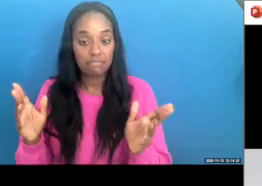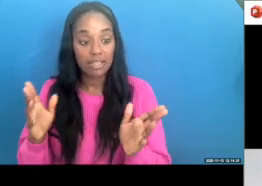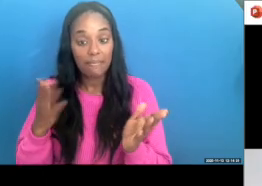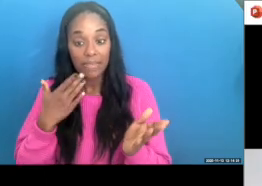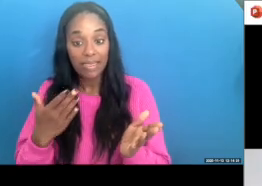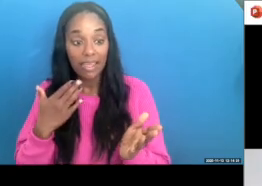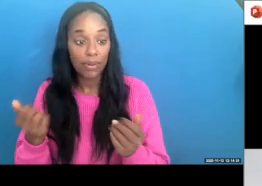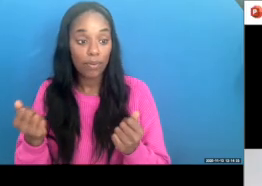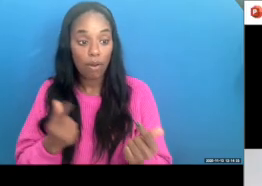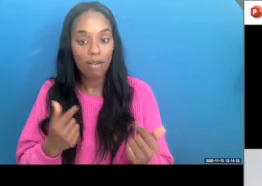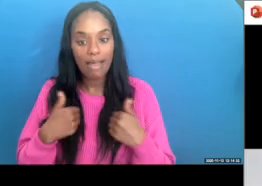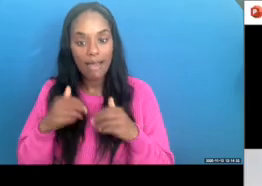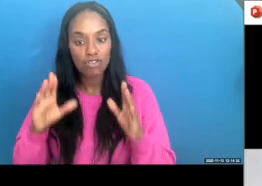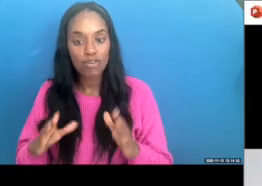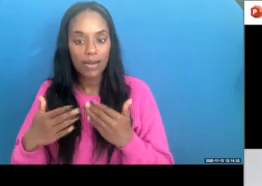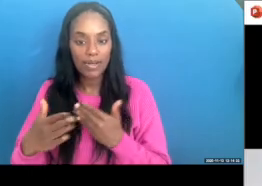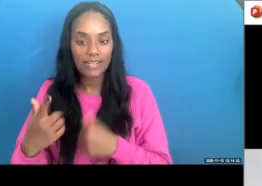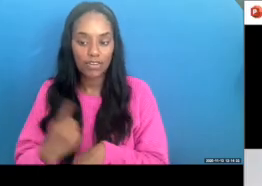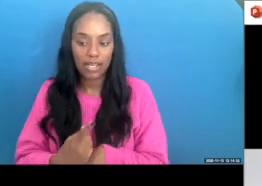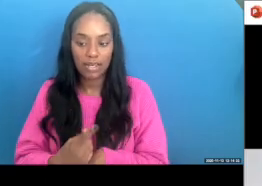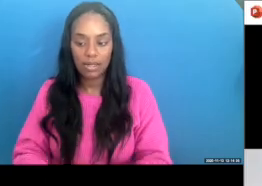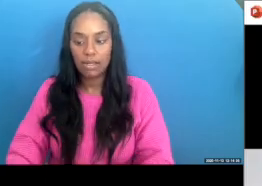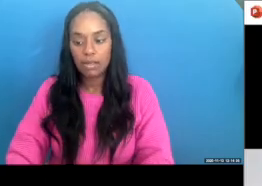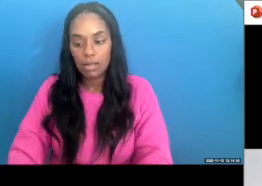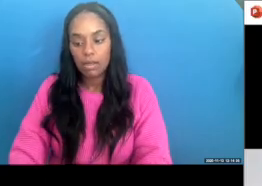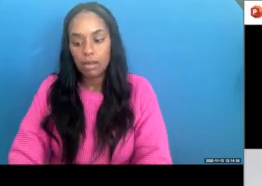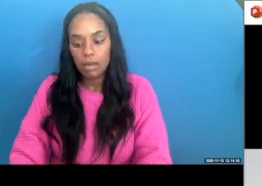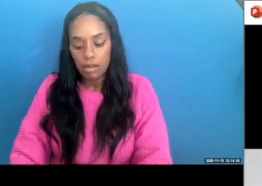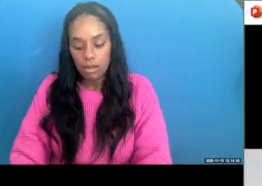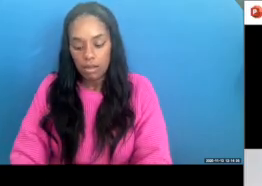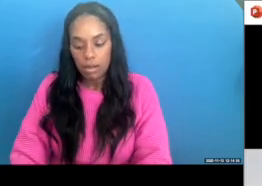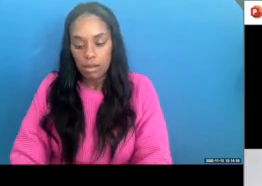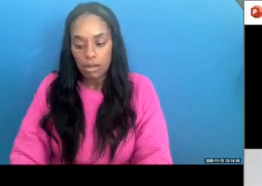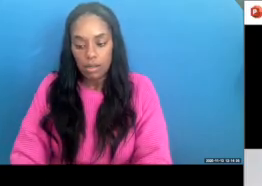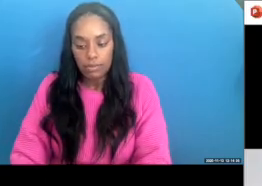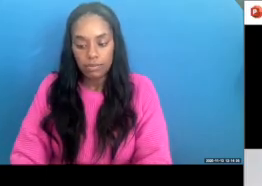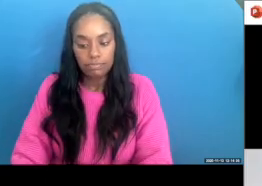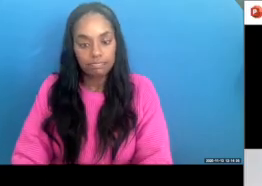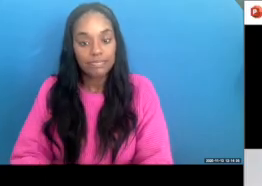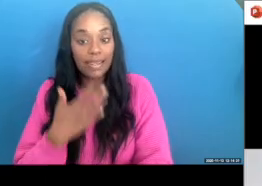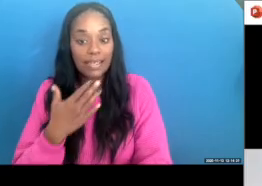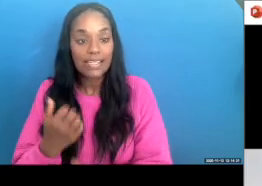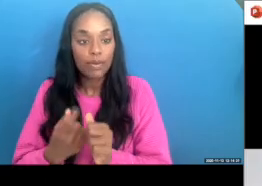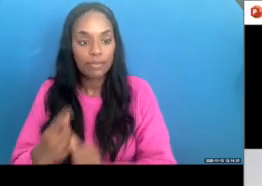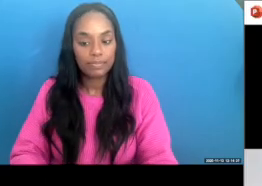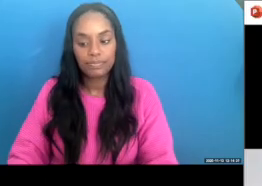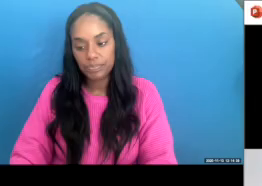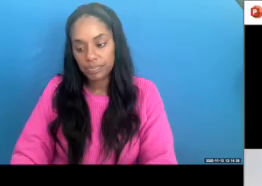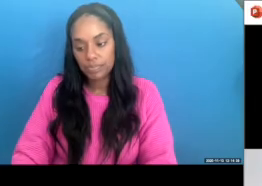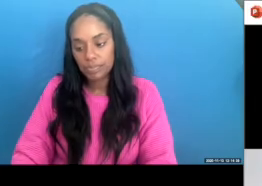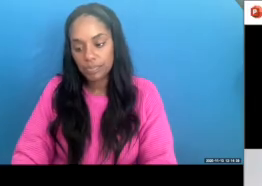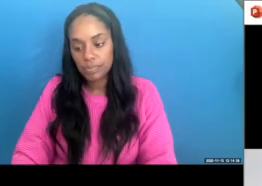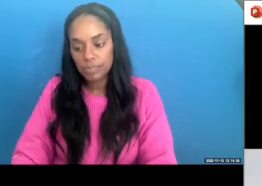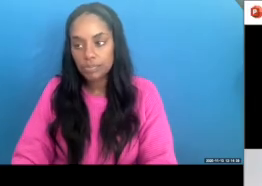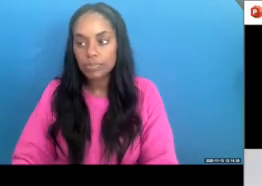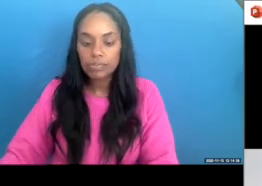on clean trucks, buses, off-road equipment, incentive projects, as well as emerging opportunities. Otherwise, thank you all